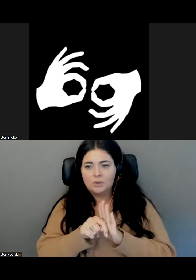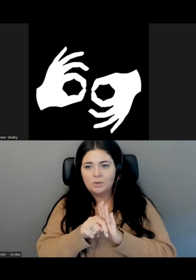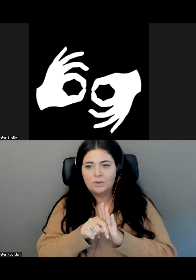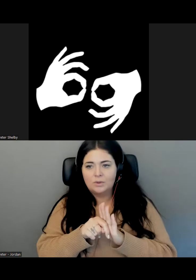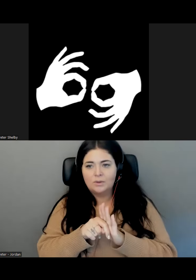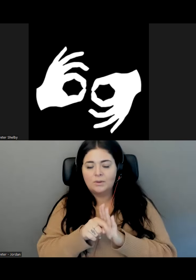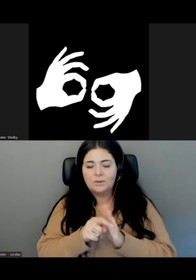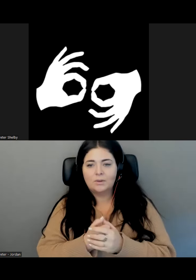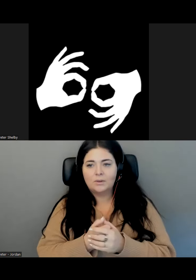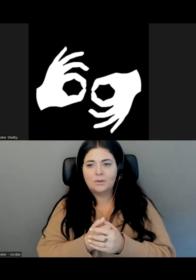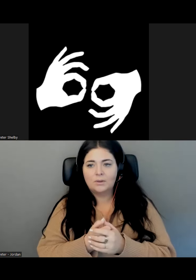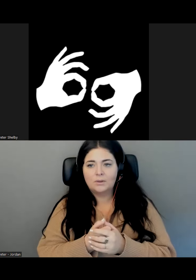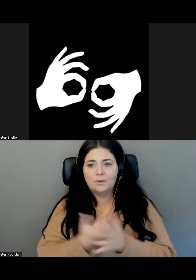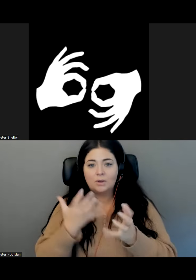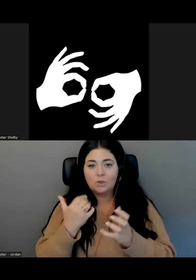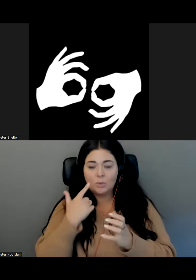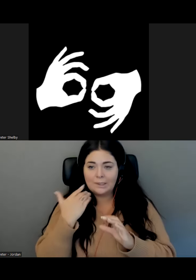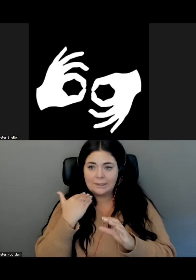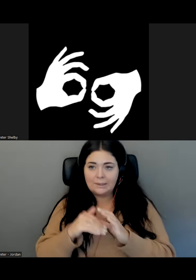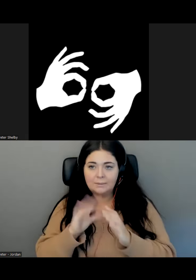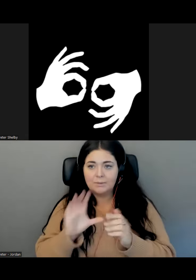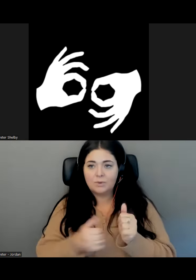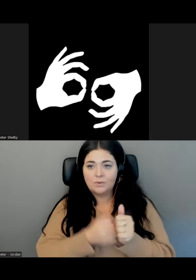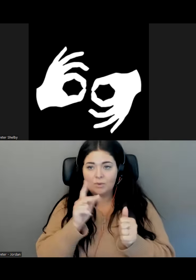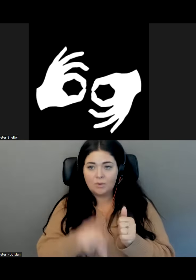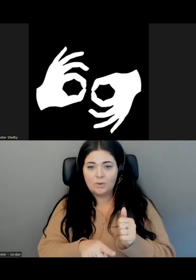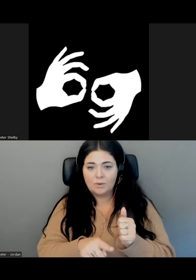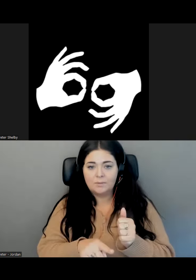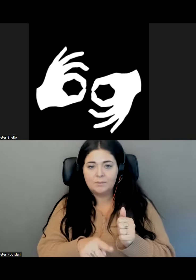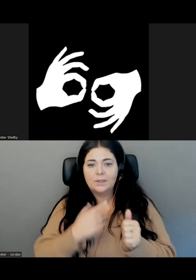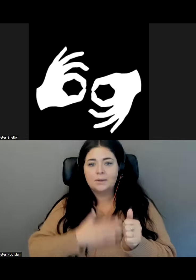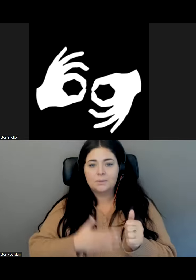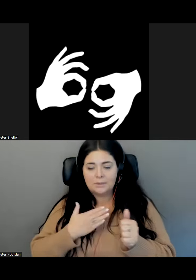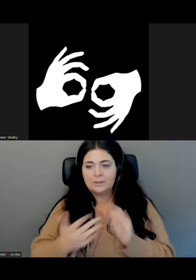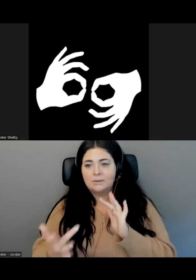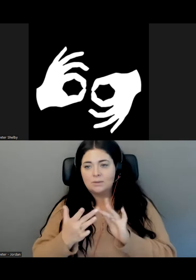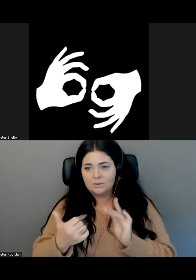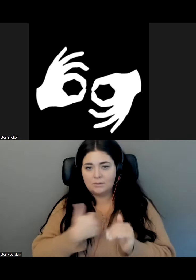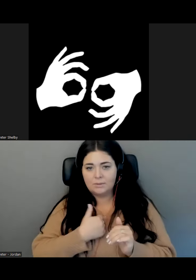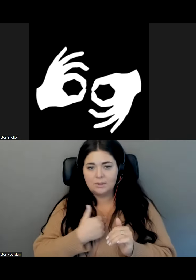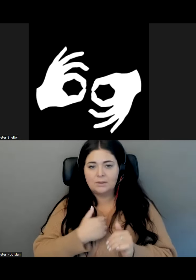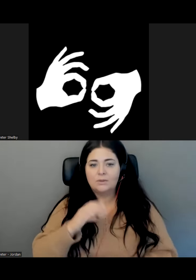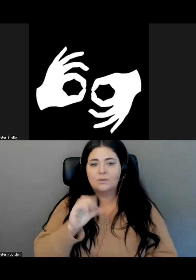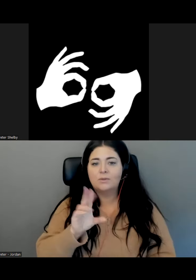and you would like to have the email follow-up to this session, please reach out to me at